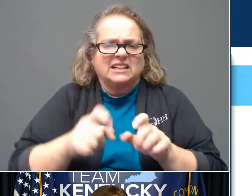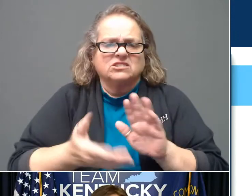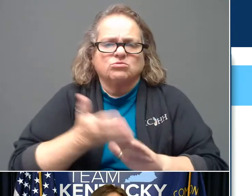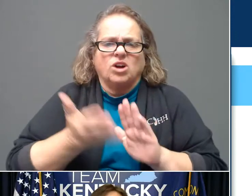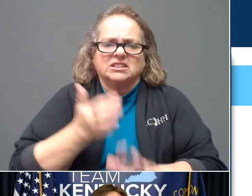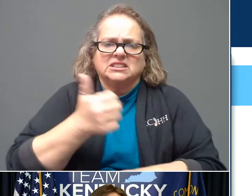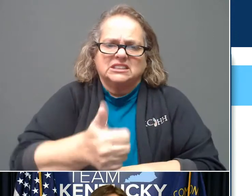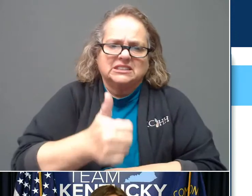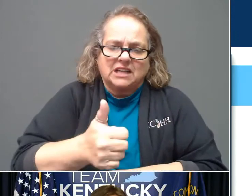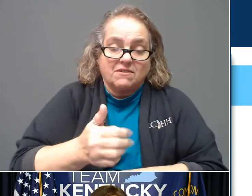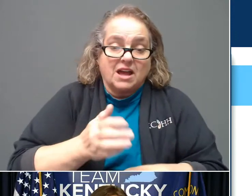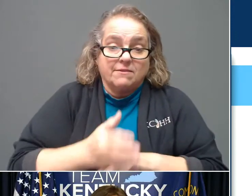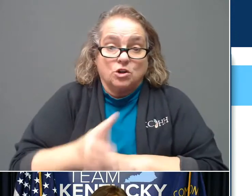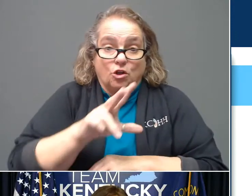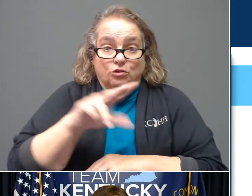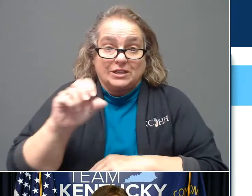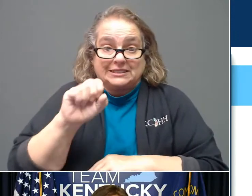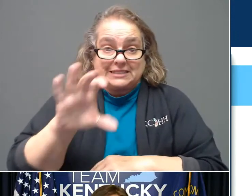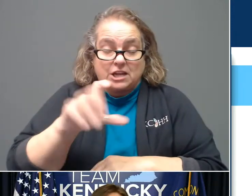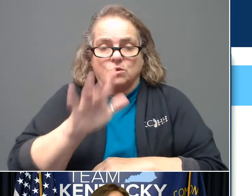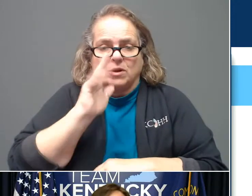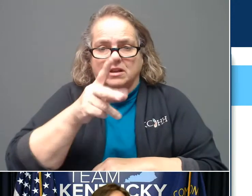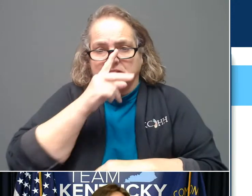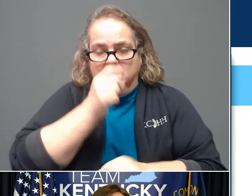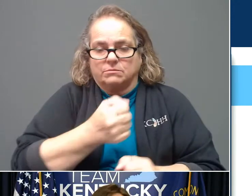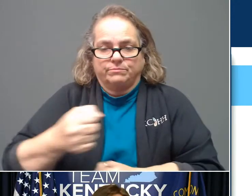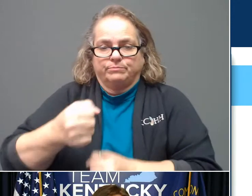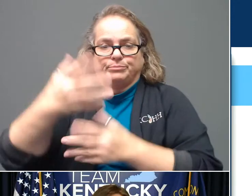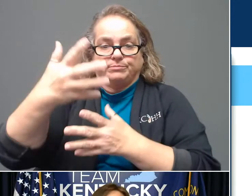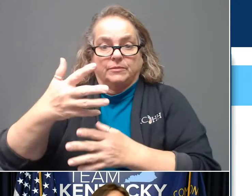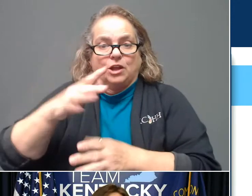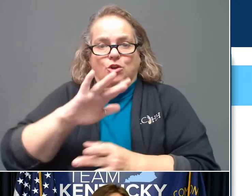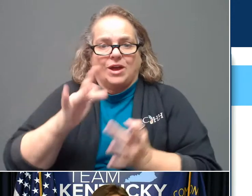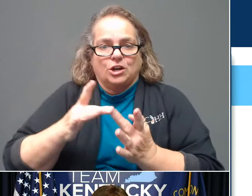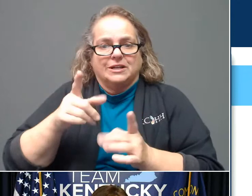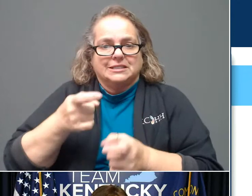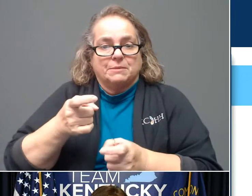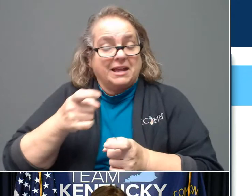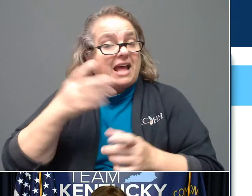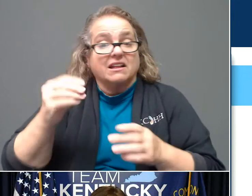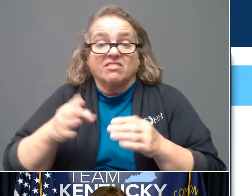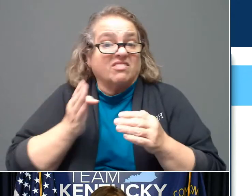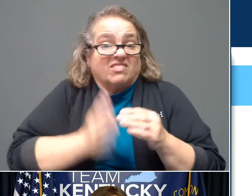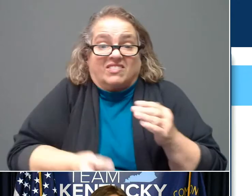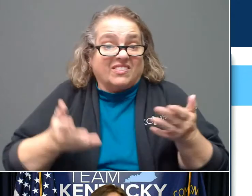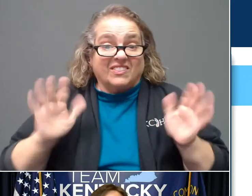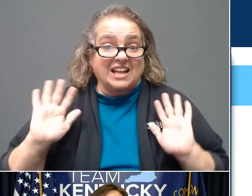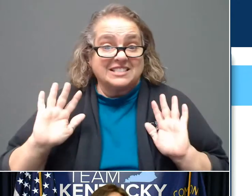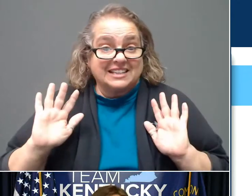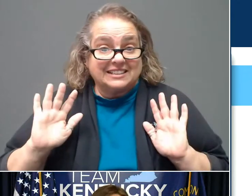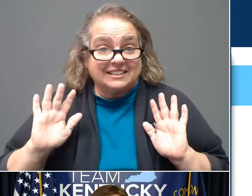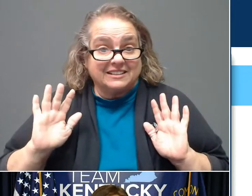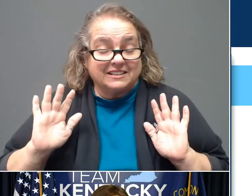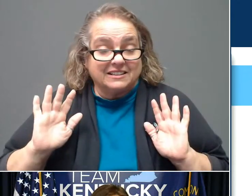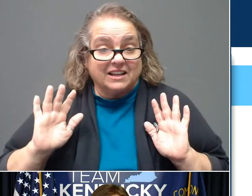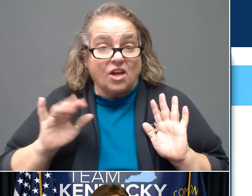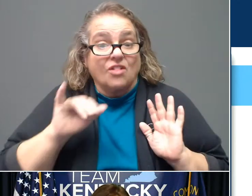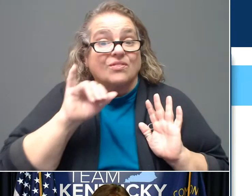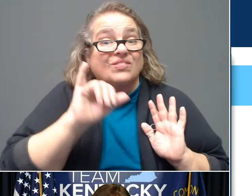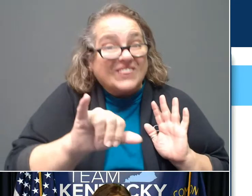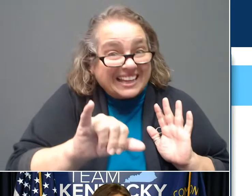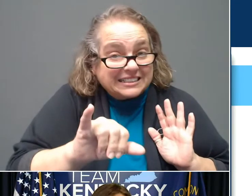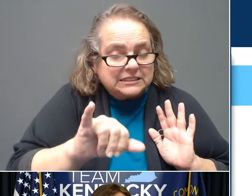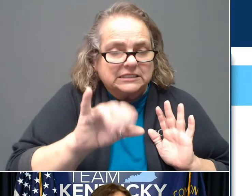30 seconds, you'll see a readout of your internet speed and you're done. It's really that simple. This is the first step